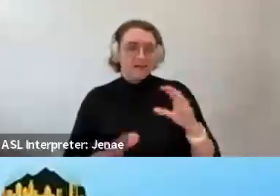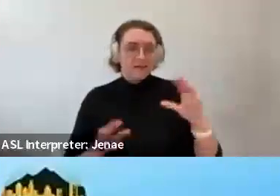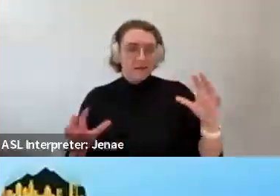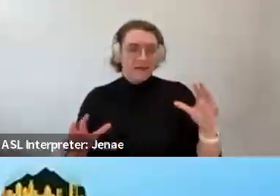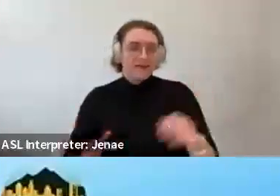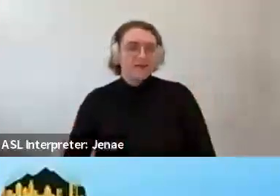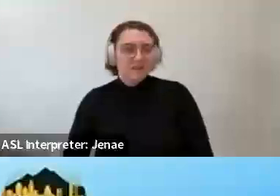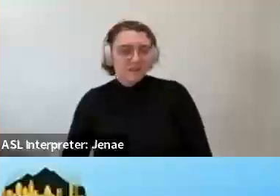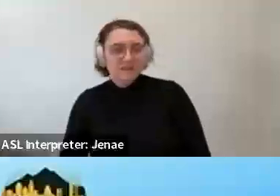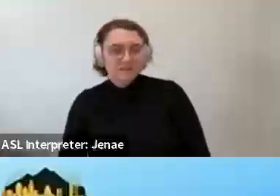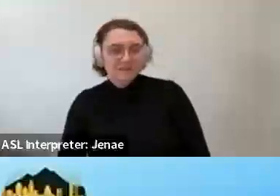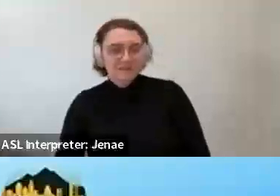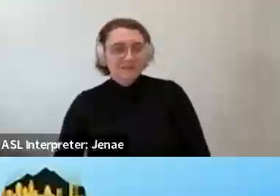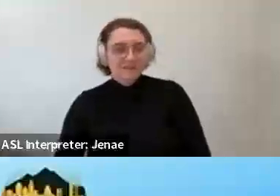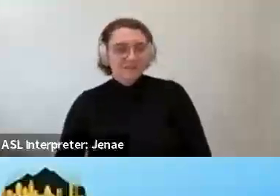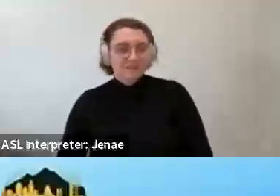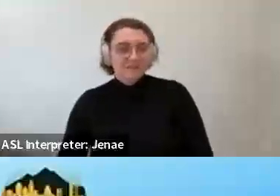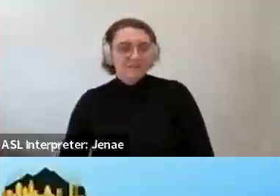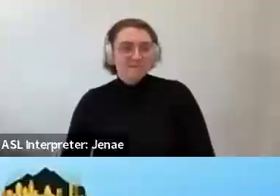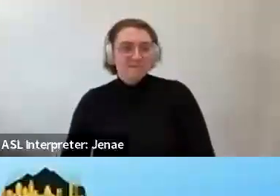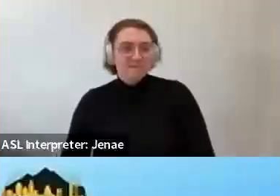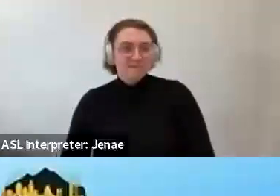and then both hands.